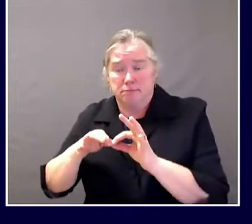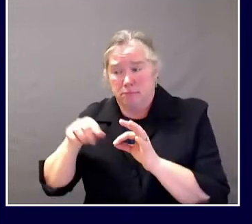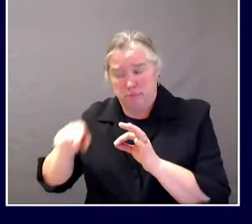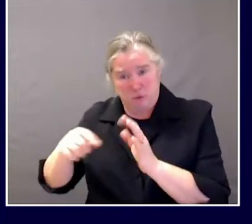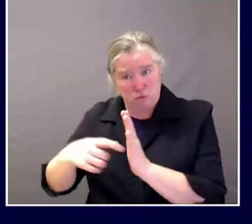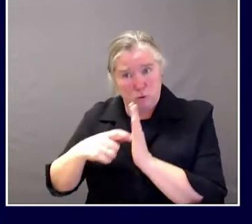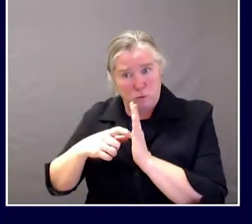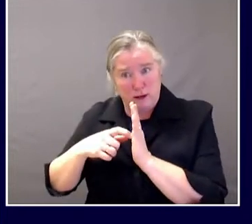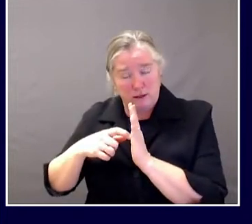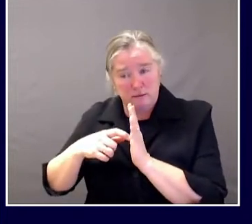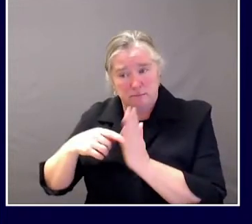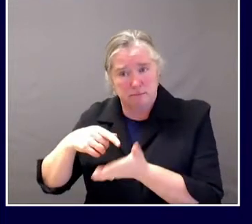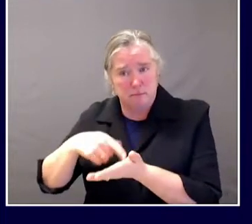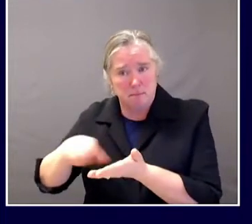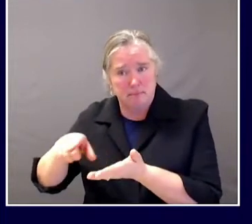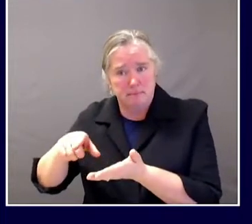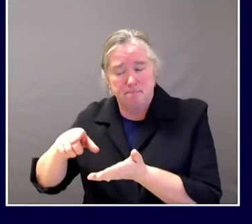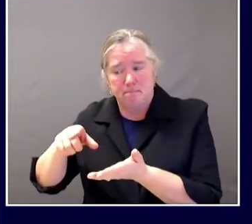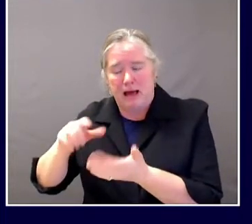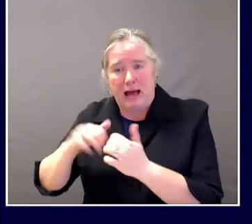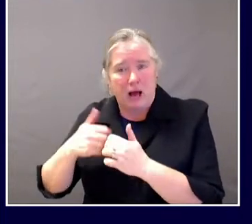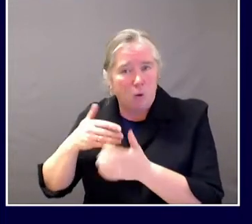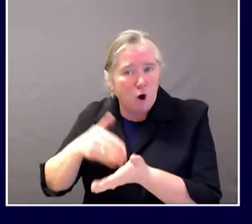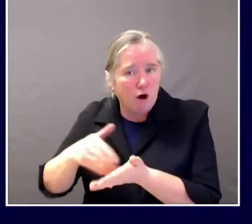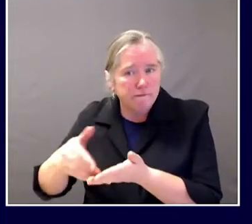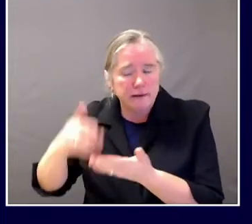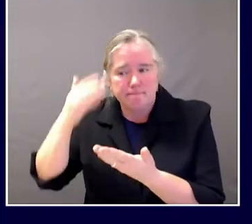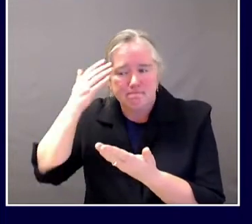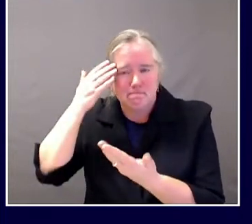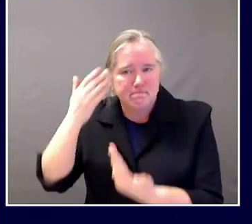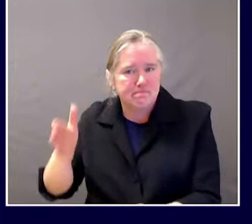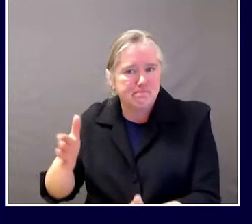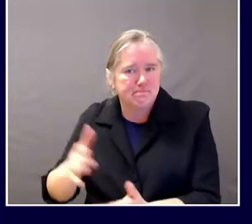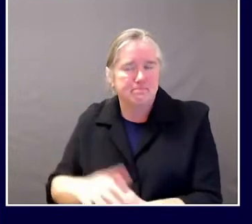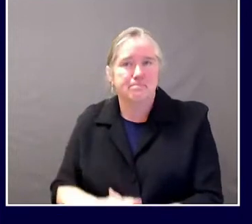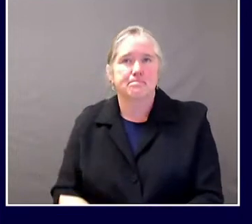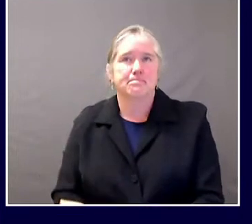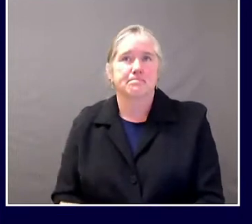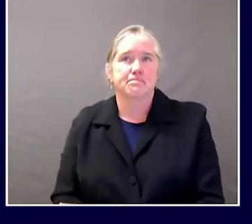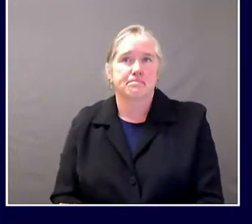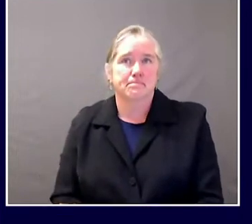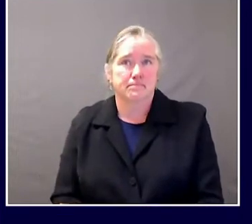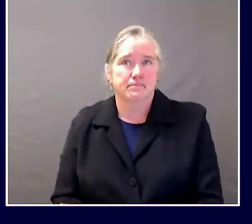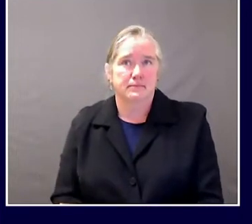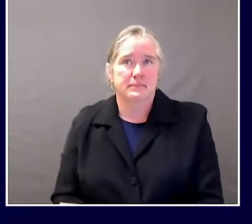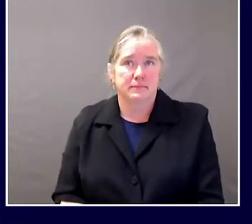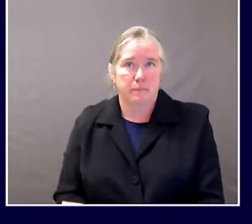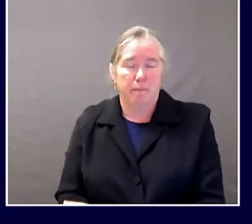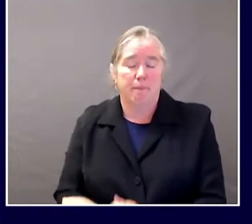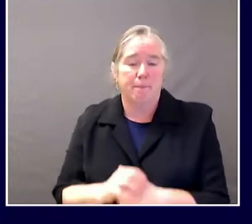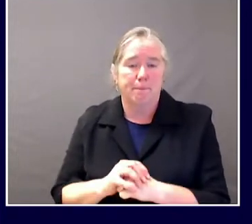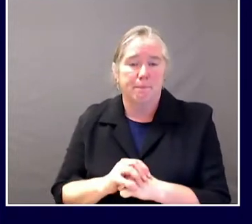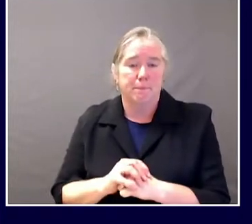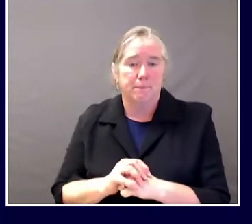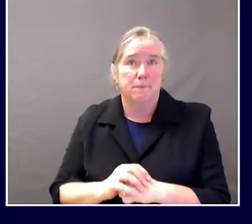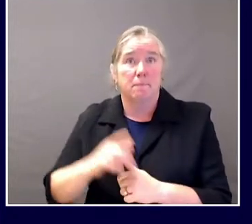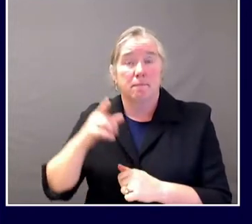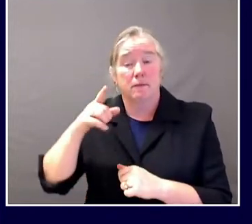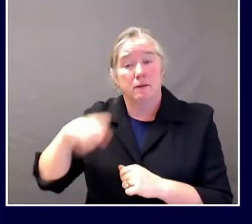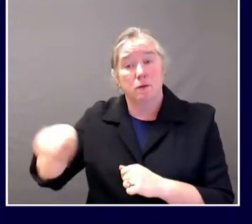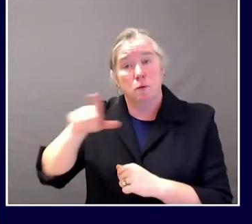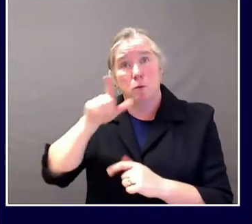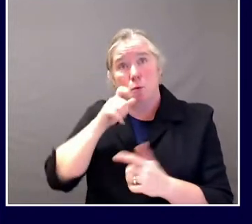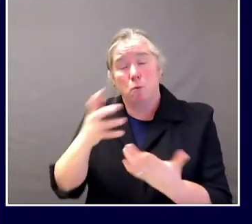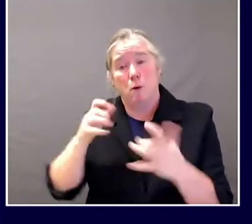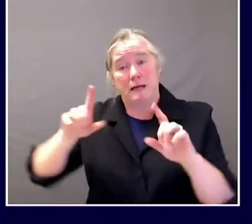that's happening, let alone how frequent it is. What I can say is that for those who wish to be